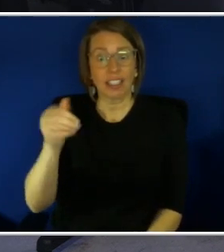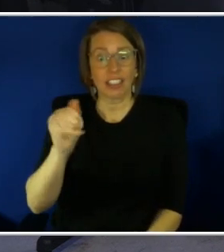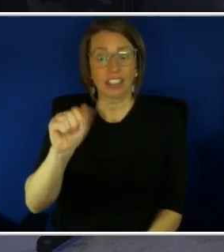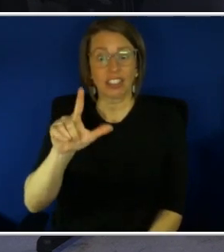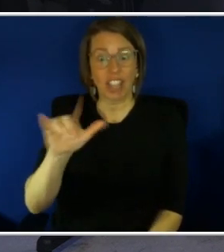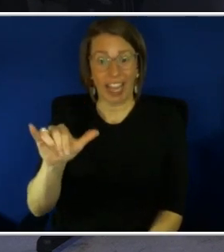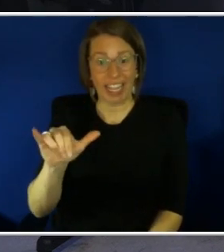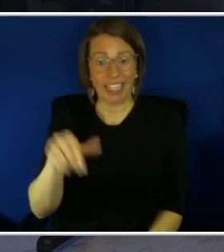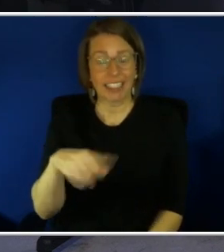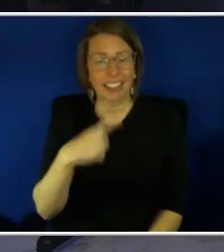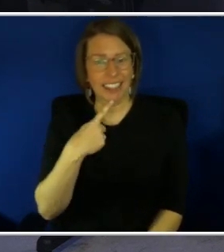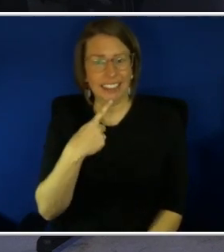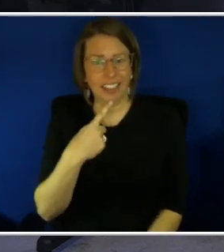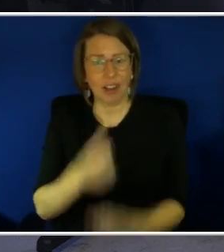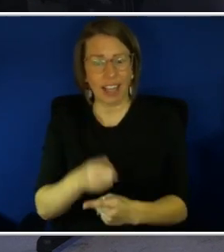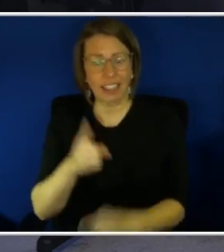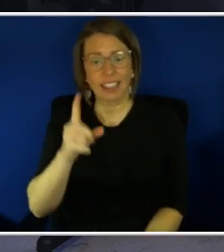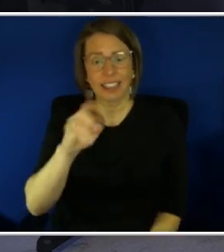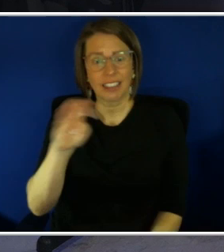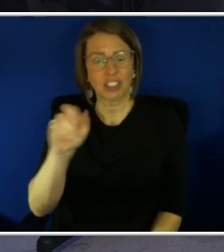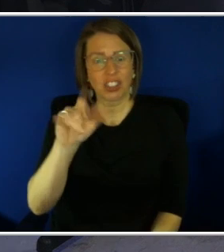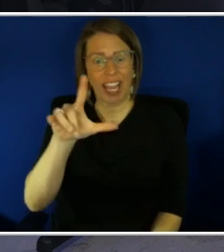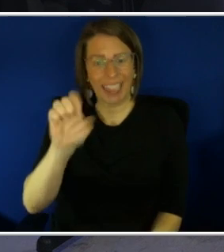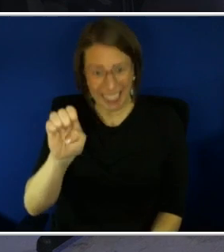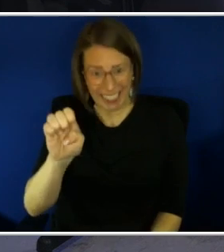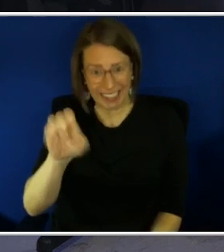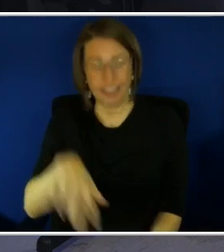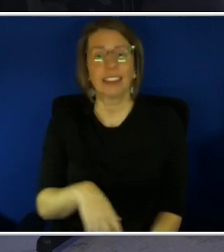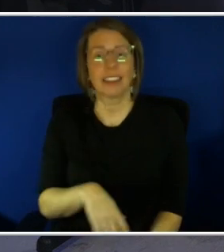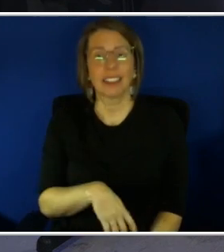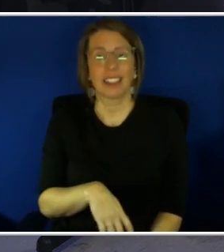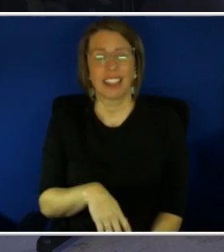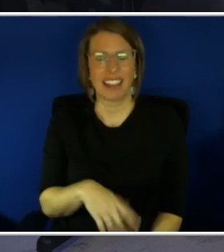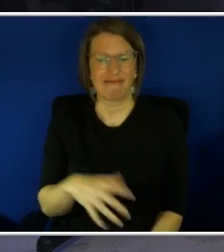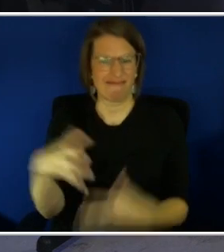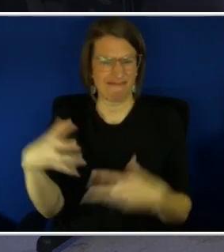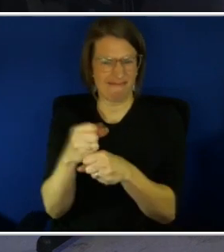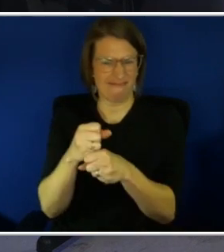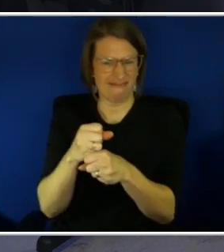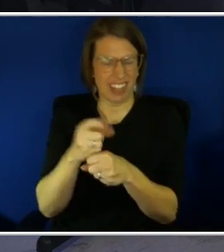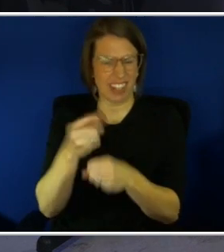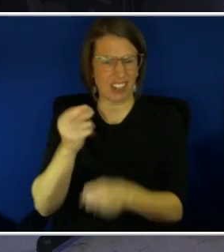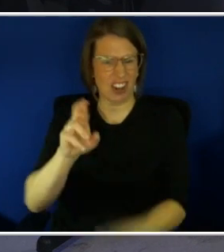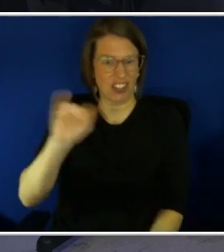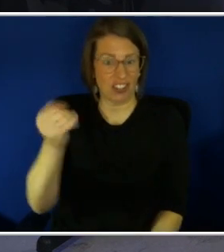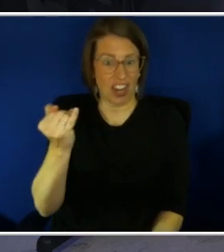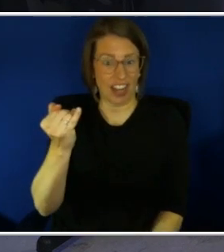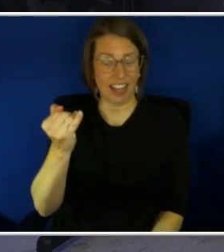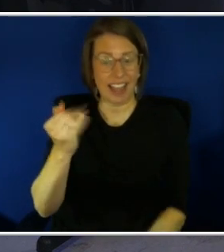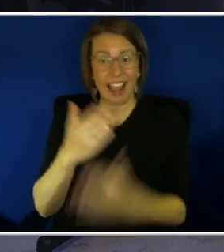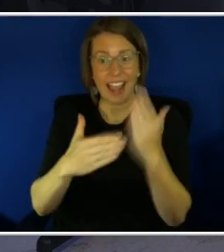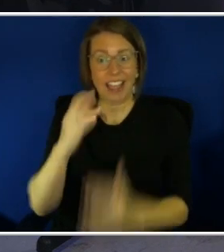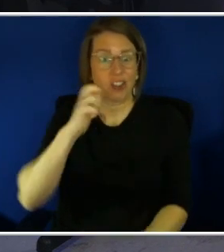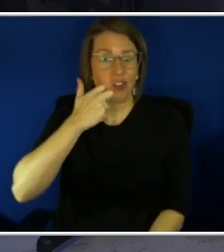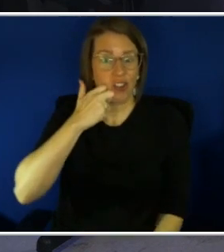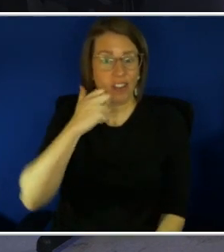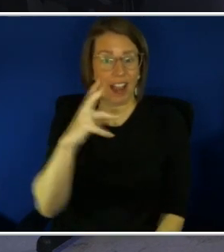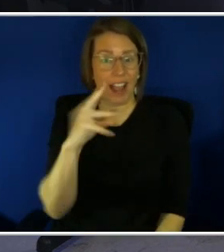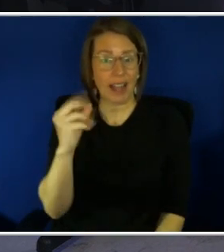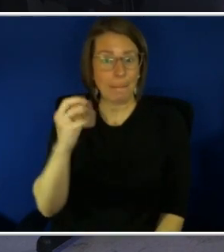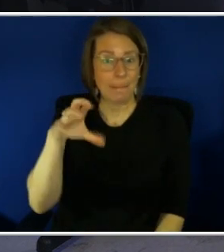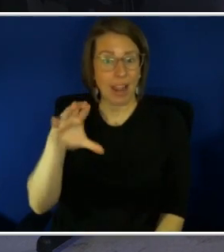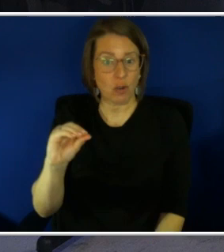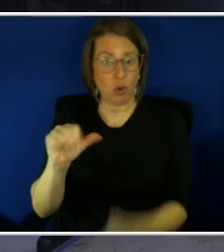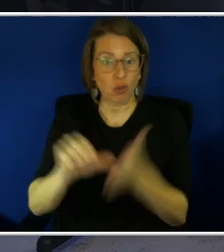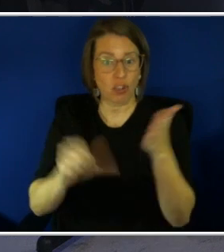it right that time. That's impressive. We're just going to say Dr. J, a hand, nerve, and microsurgeon here at the health system. And we're happy